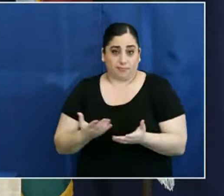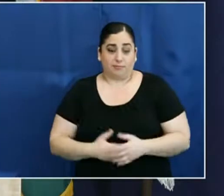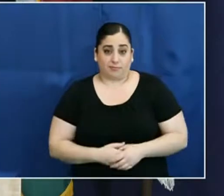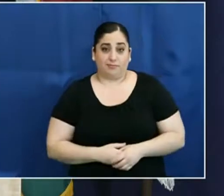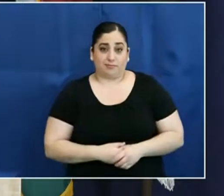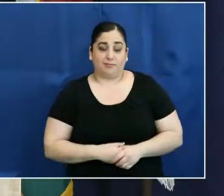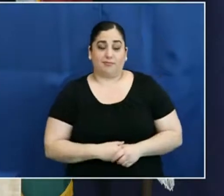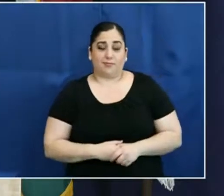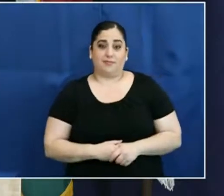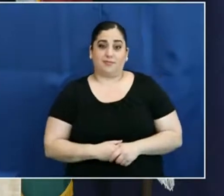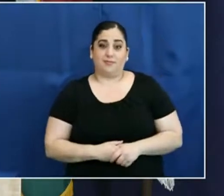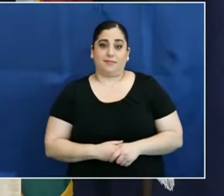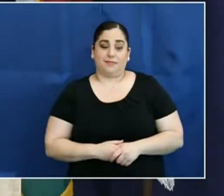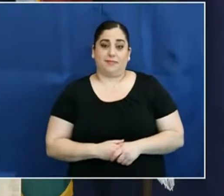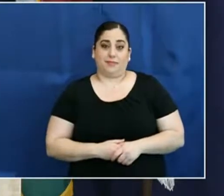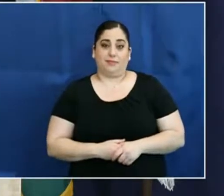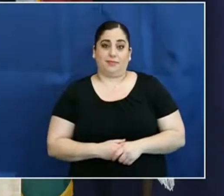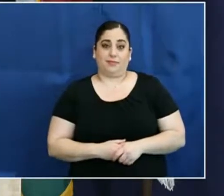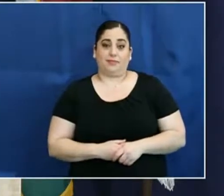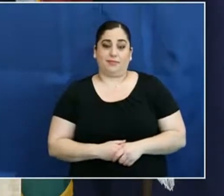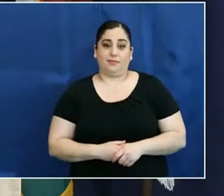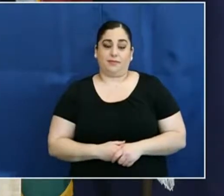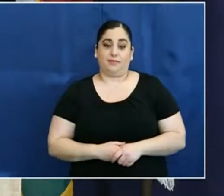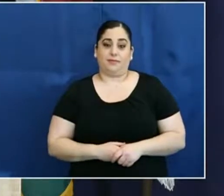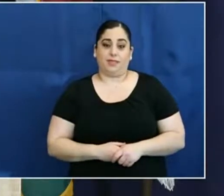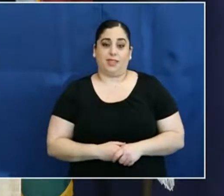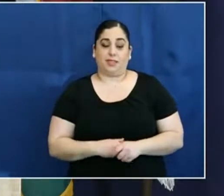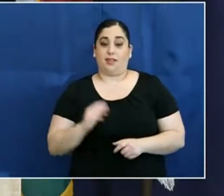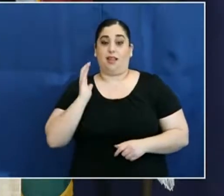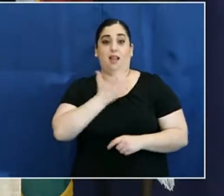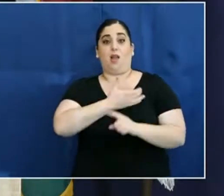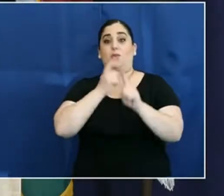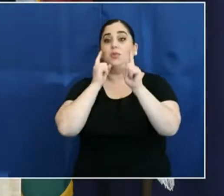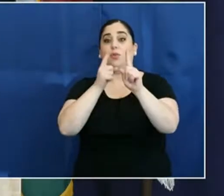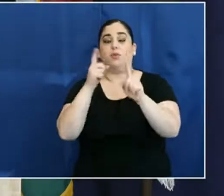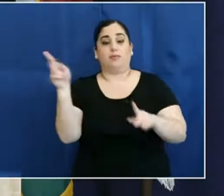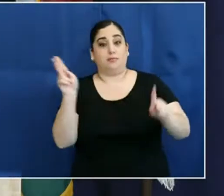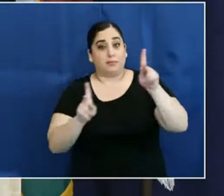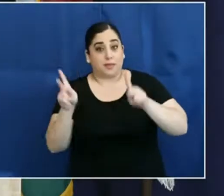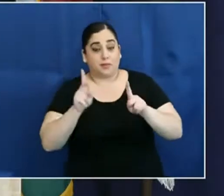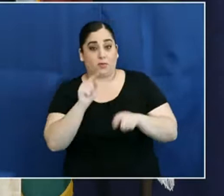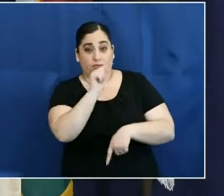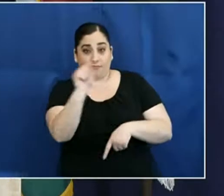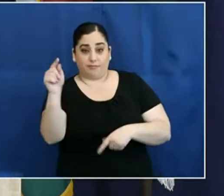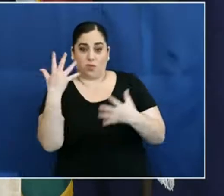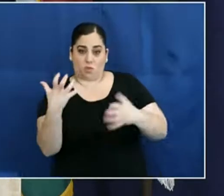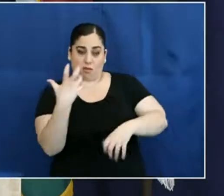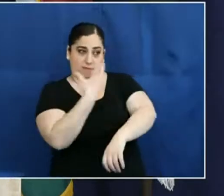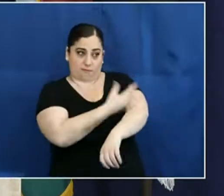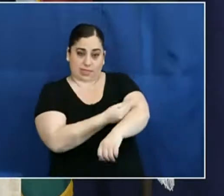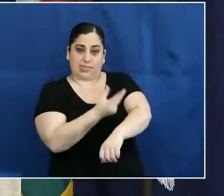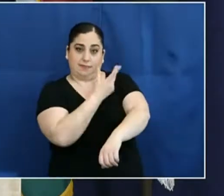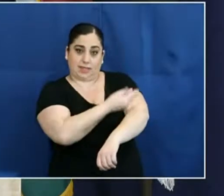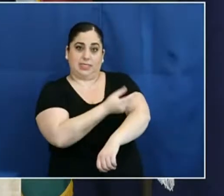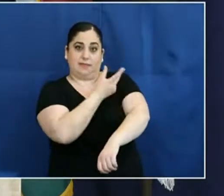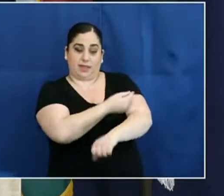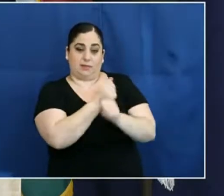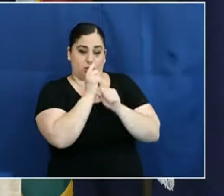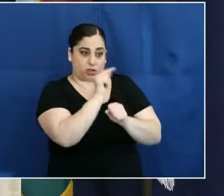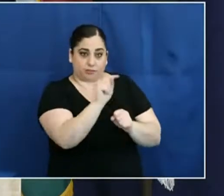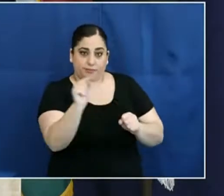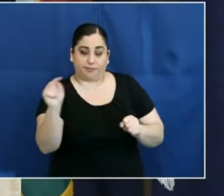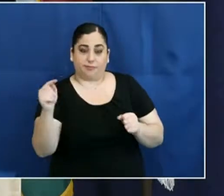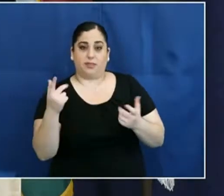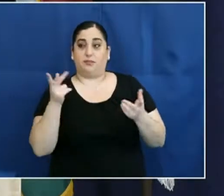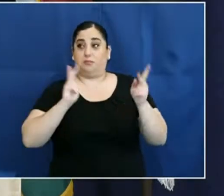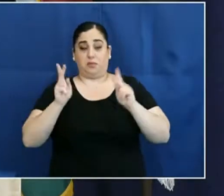We want as many individuals to get vaccinated that follow the prioritizations that we've had. And if